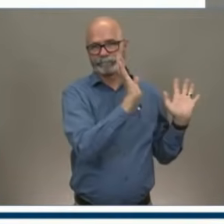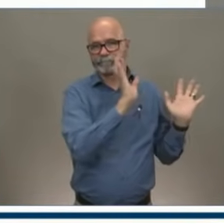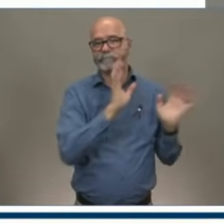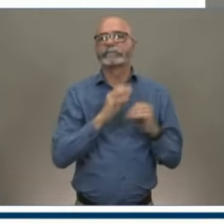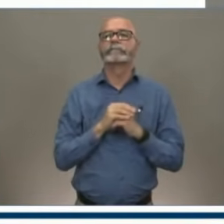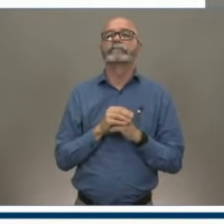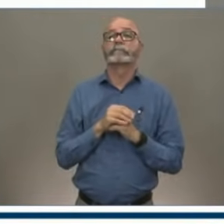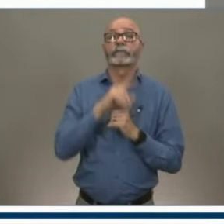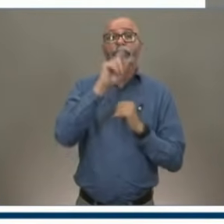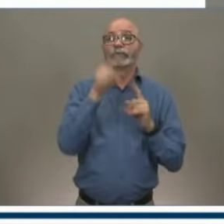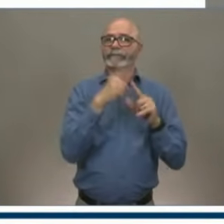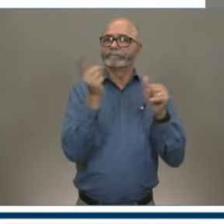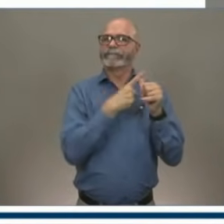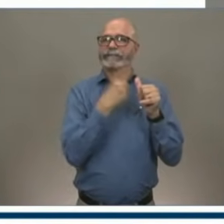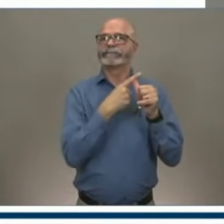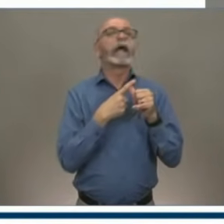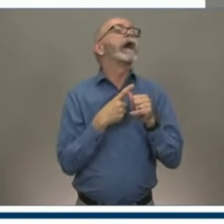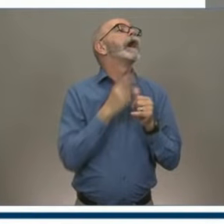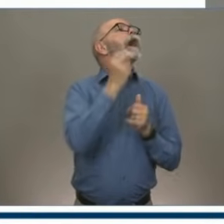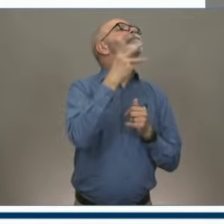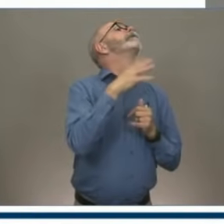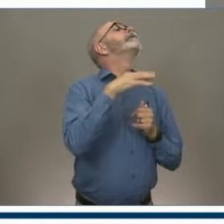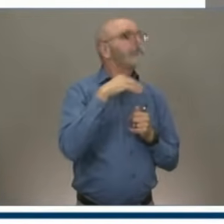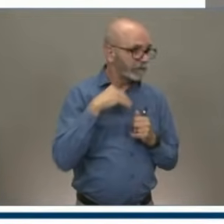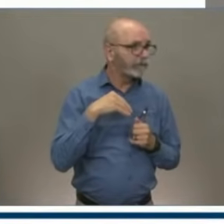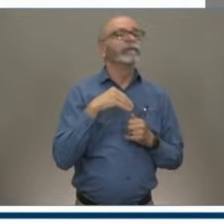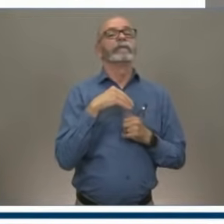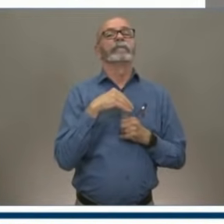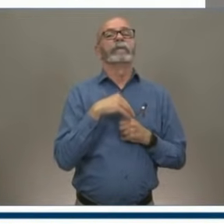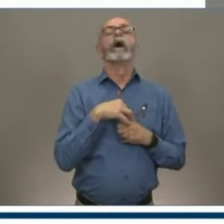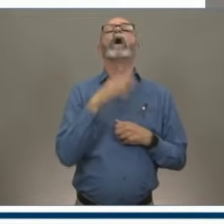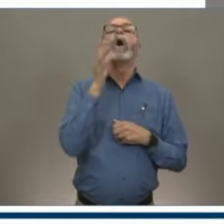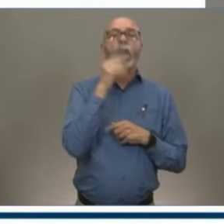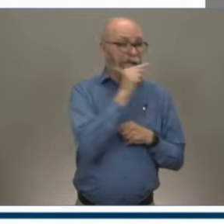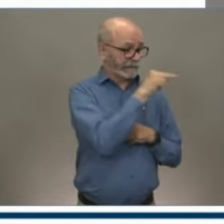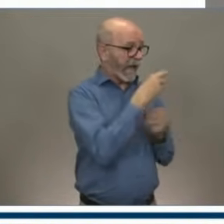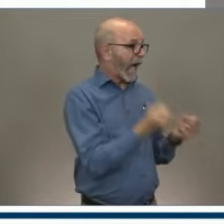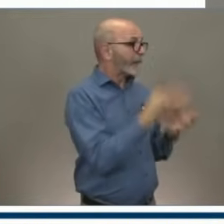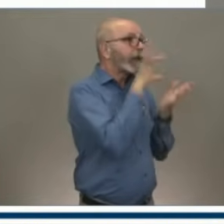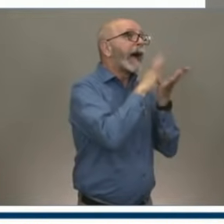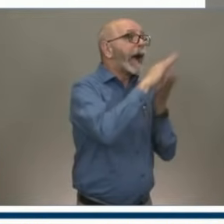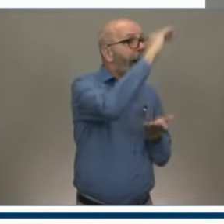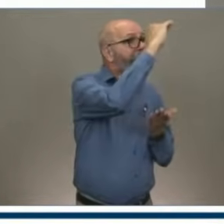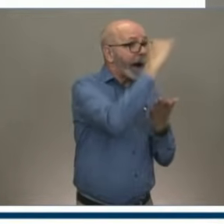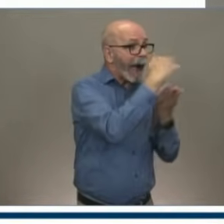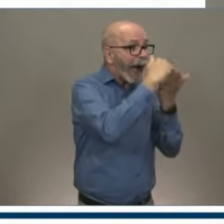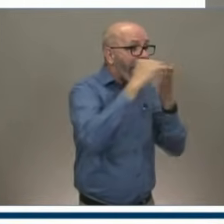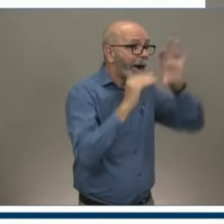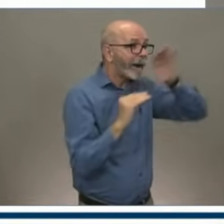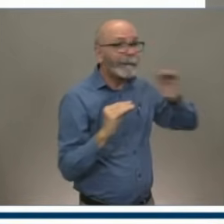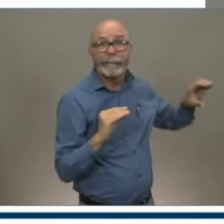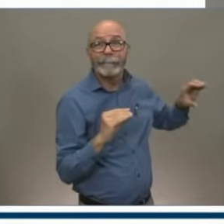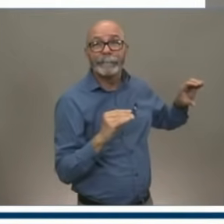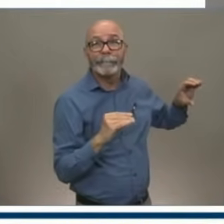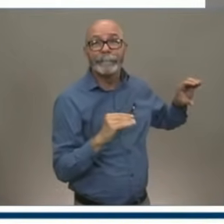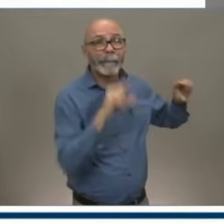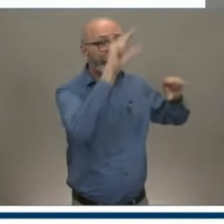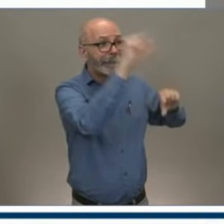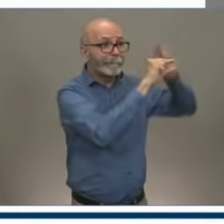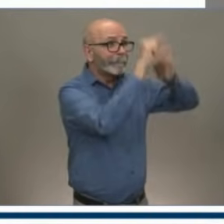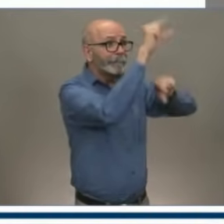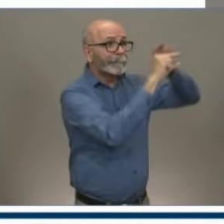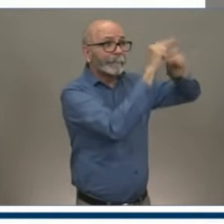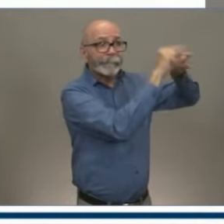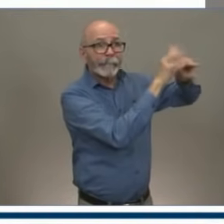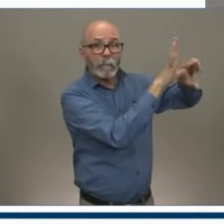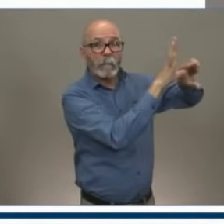much vaccine, we know how many people in each risk group. We then have to match that up. Is the challenges, especially